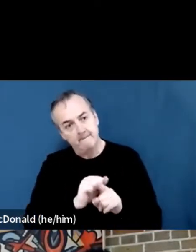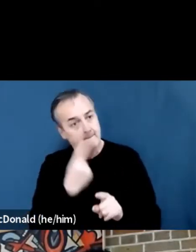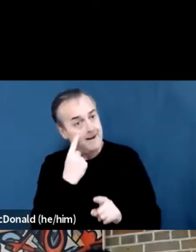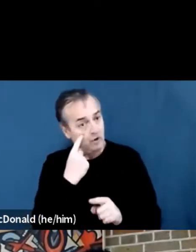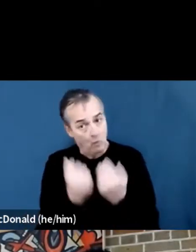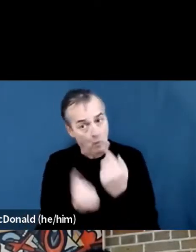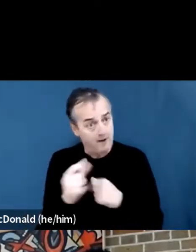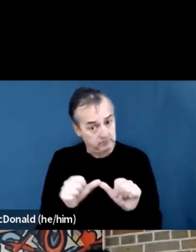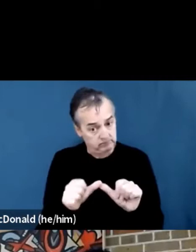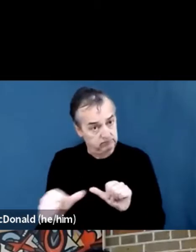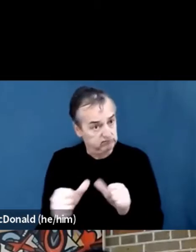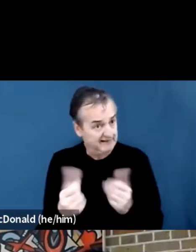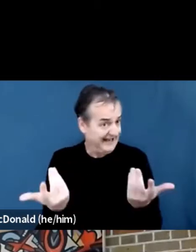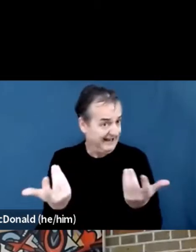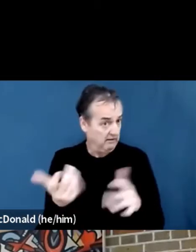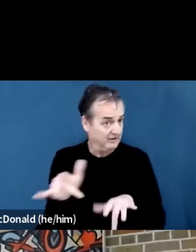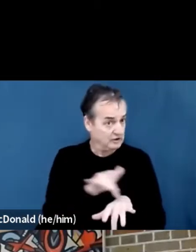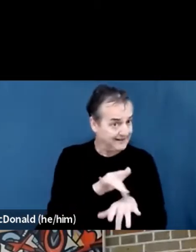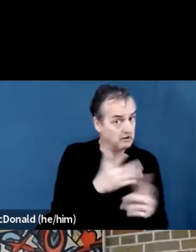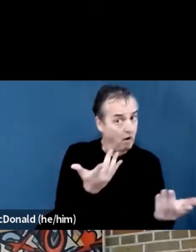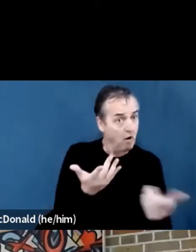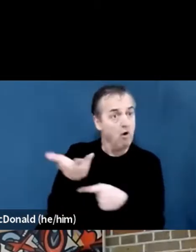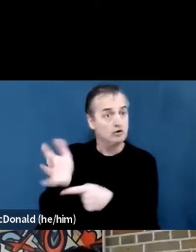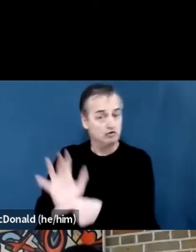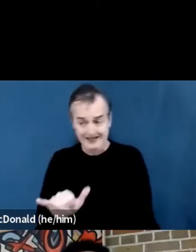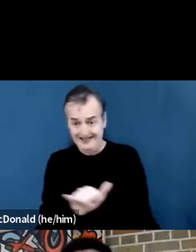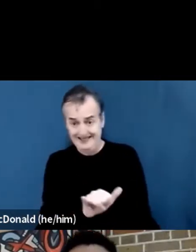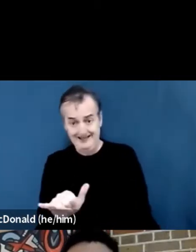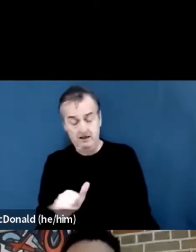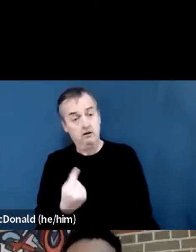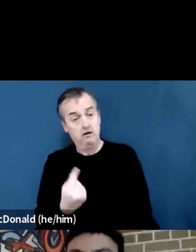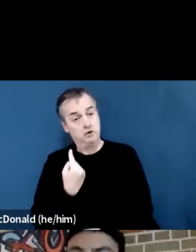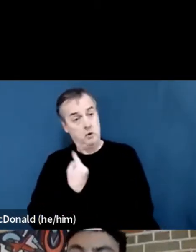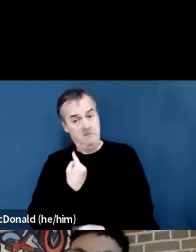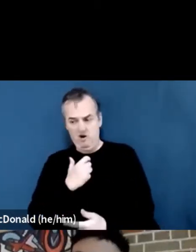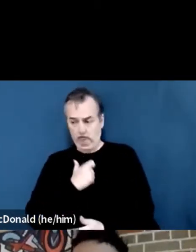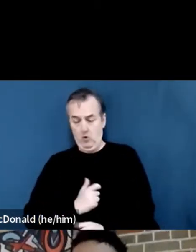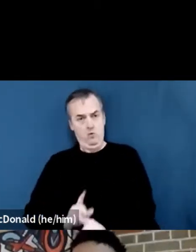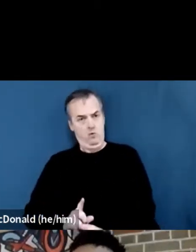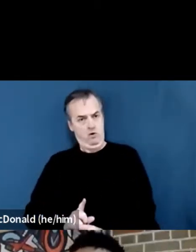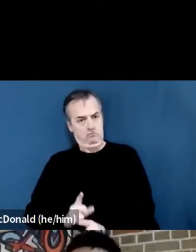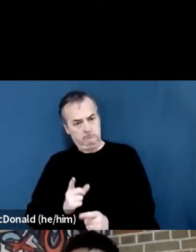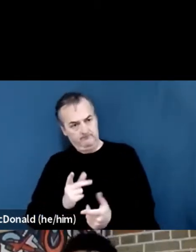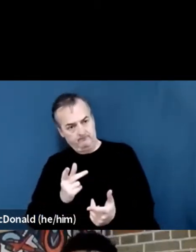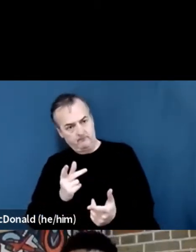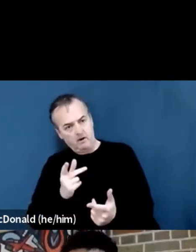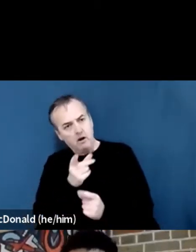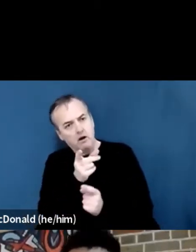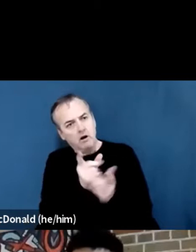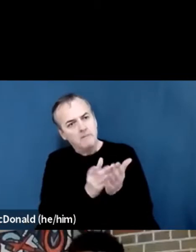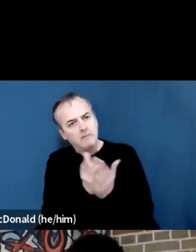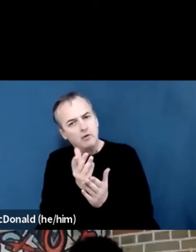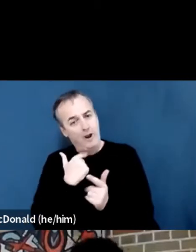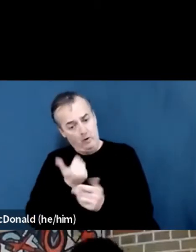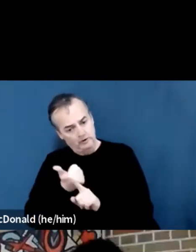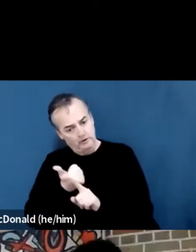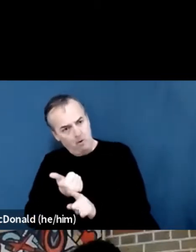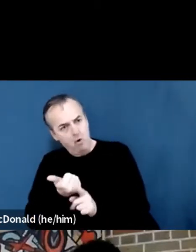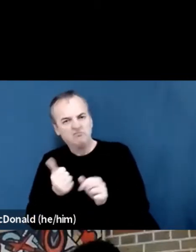or screen. So the idea is that I'd be working with the people that get through editorially.